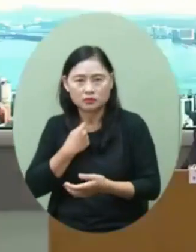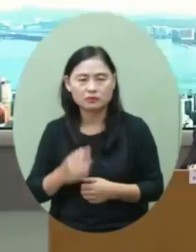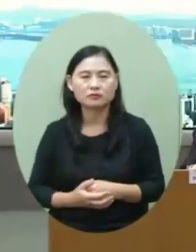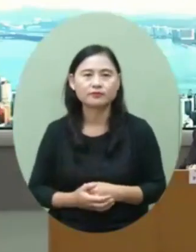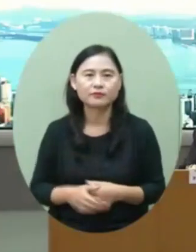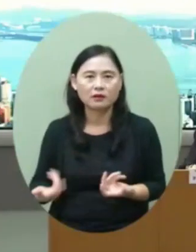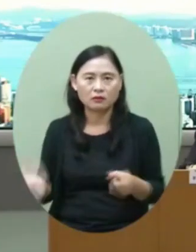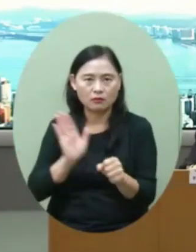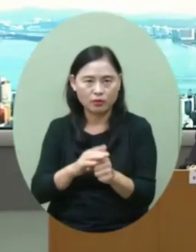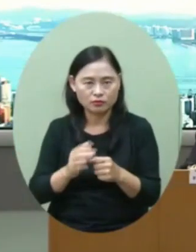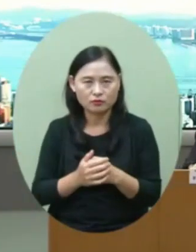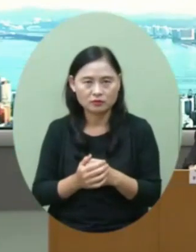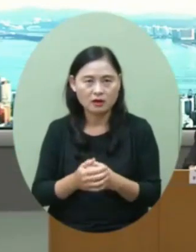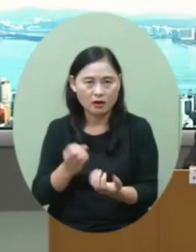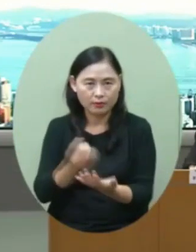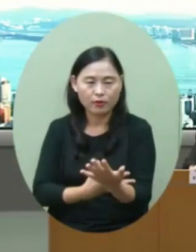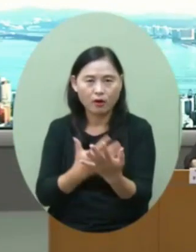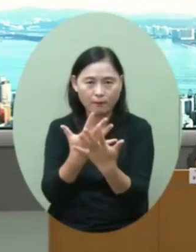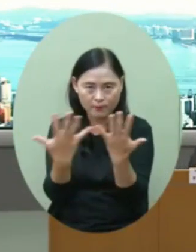vigilant. Let me supplement.